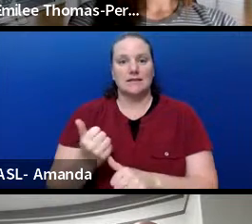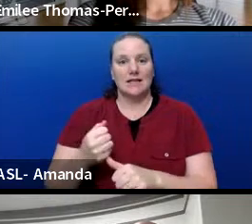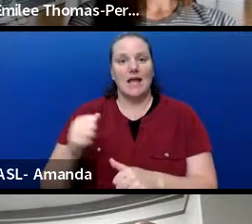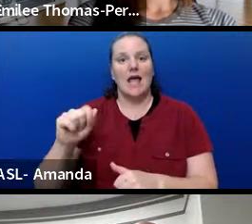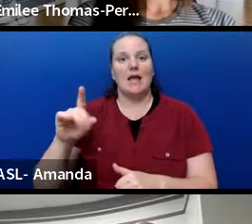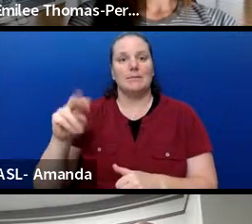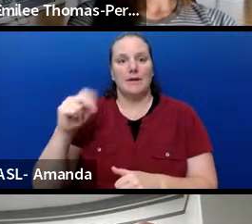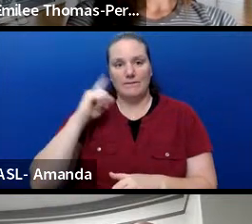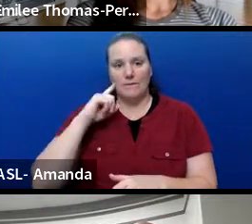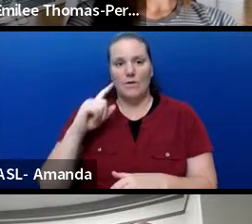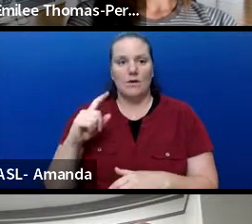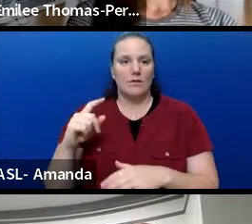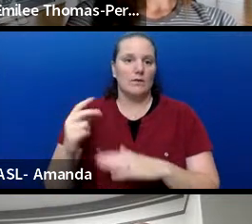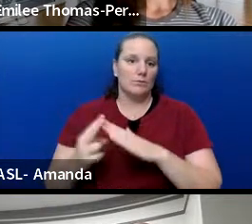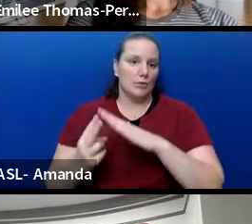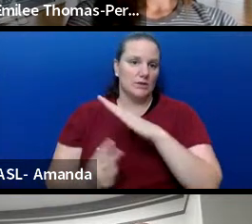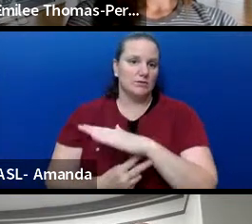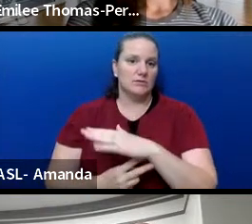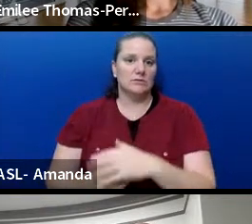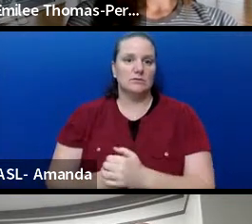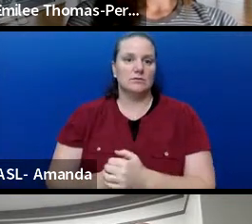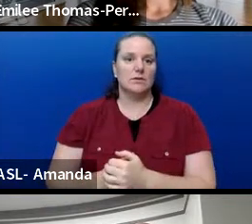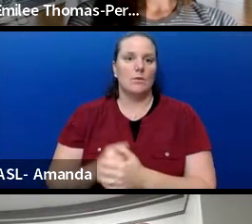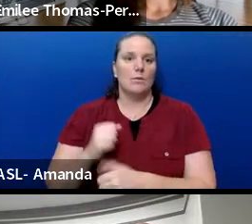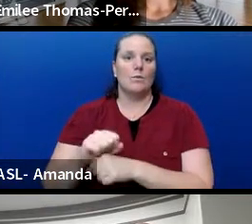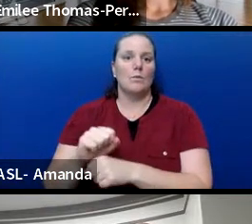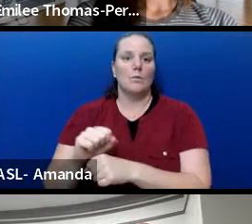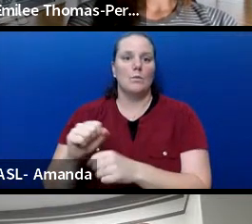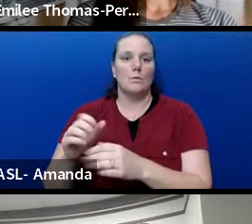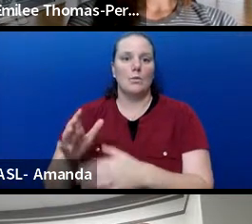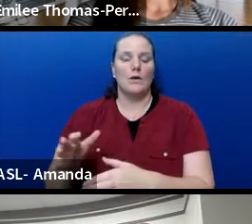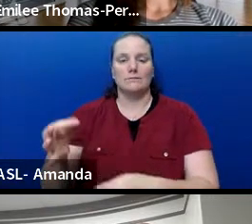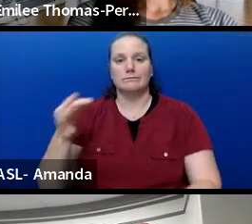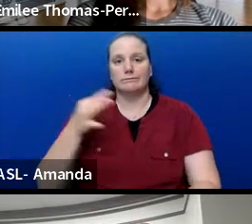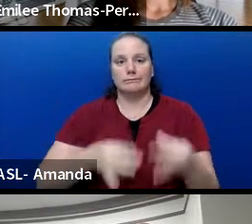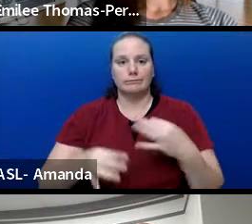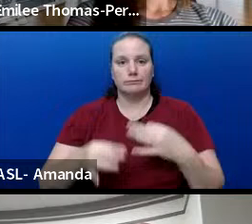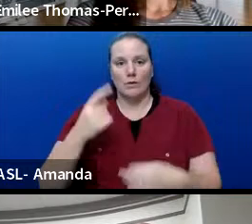ODOT employee, standing in for Ryan Winchheimer, who's out today.